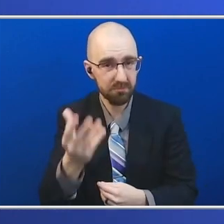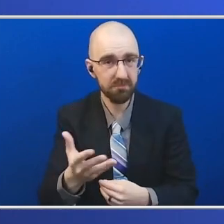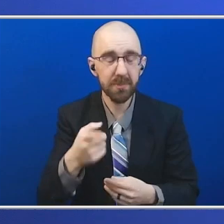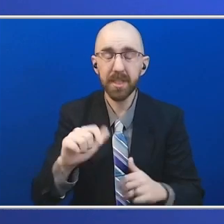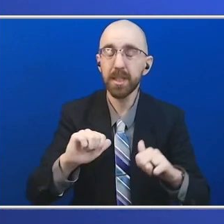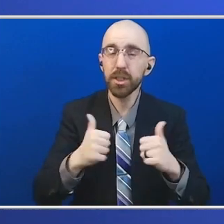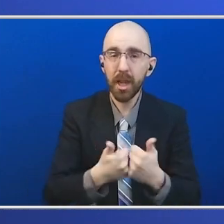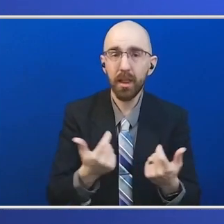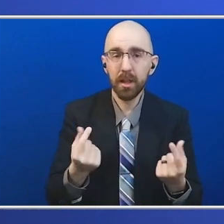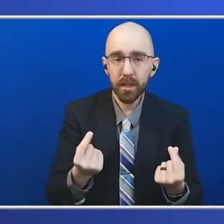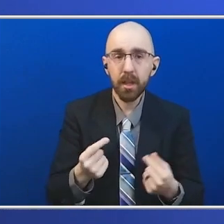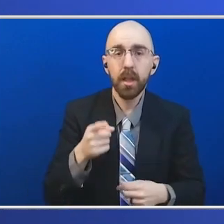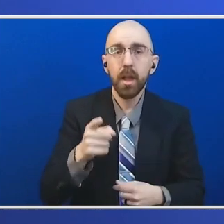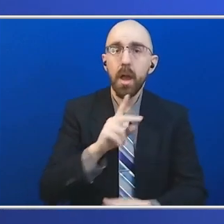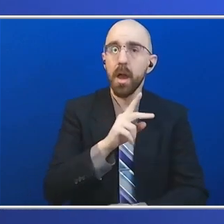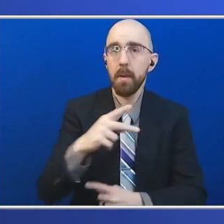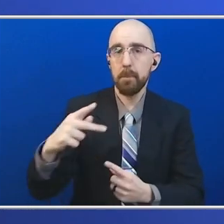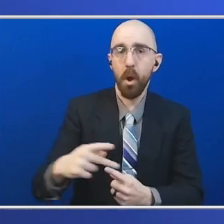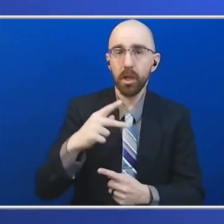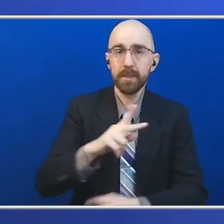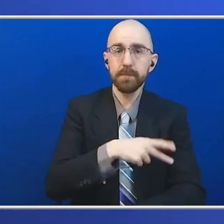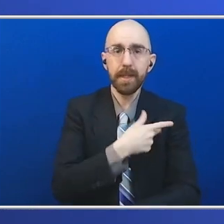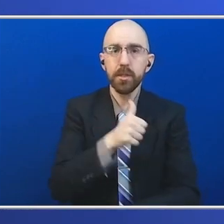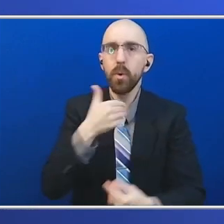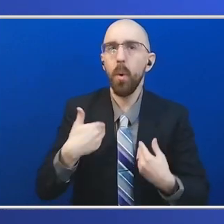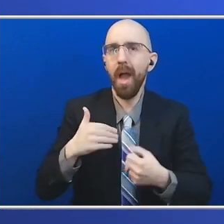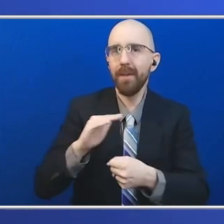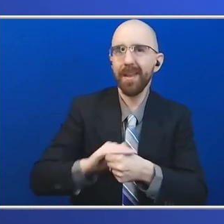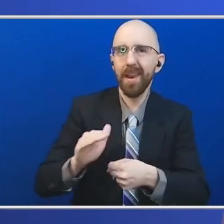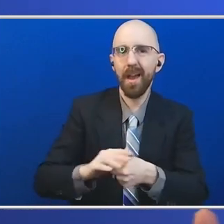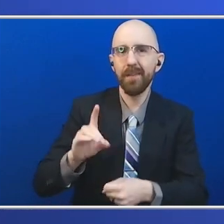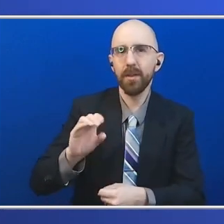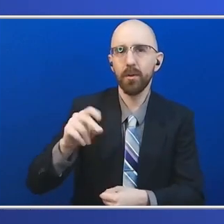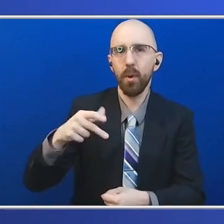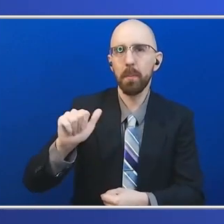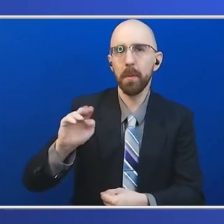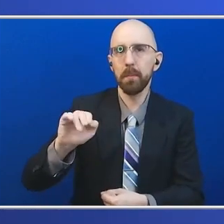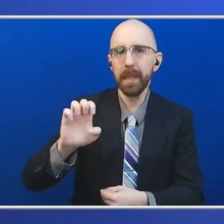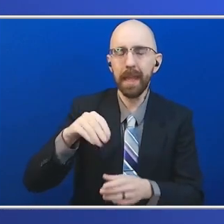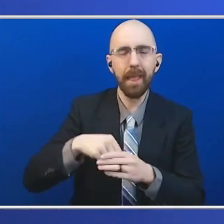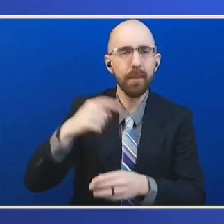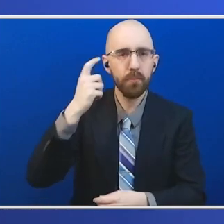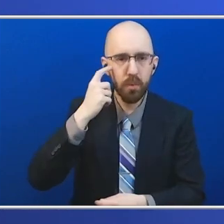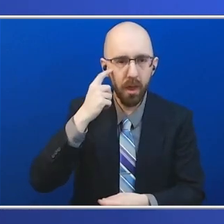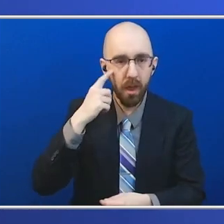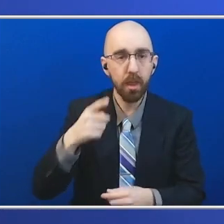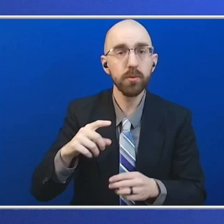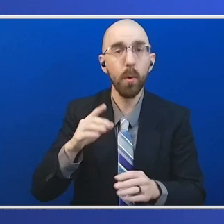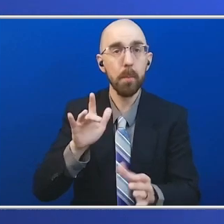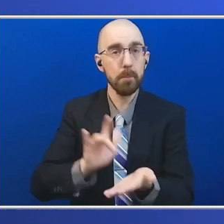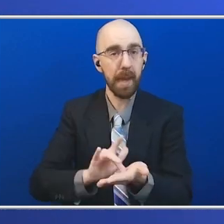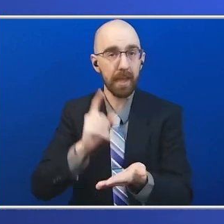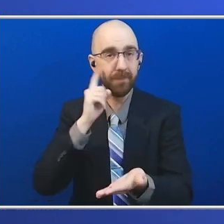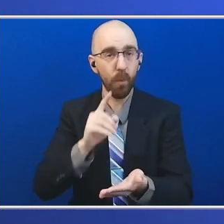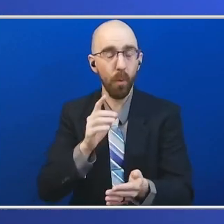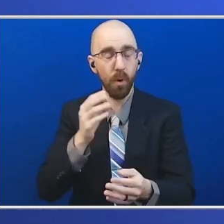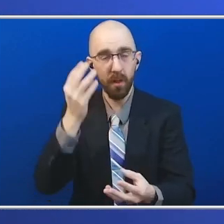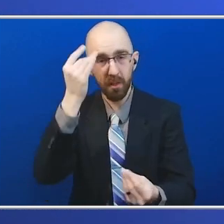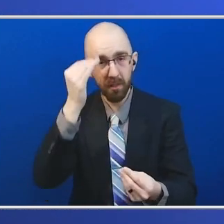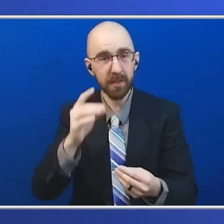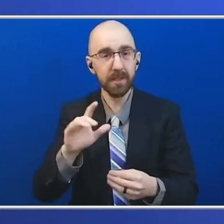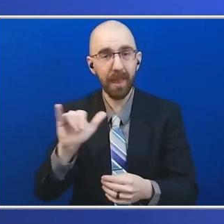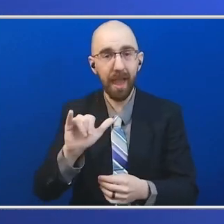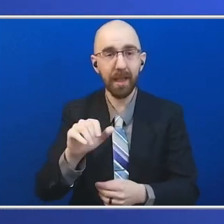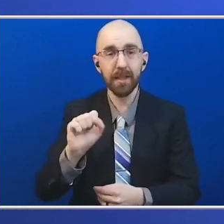patients don't have enough dopamine. And the medications that are used for psychotic disorders such as schizophrenia block the